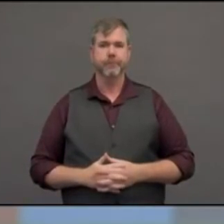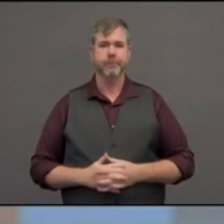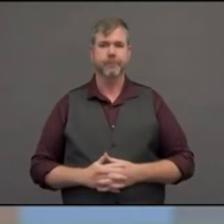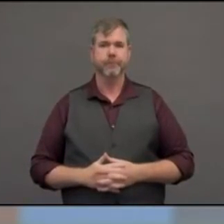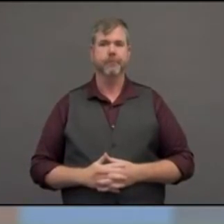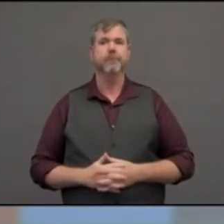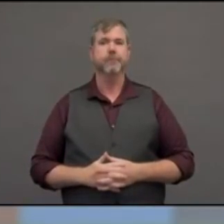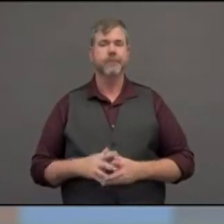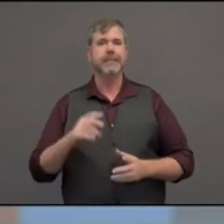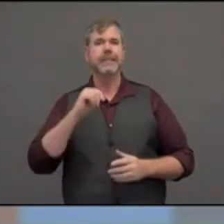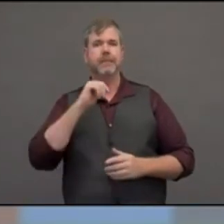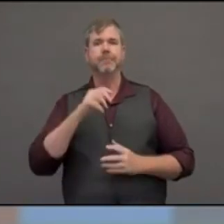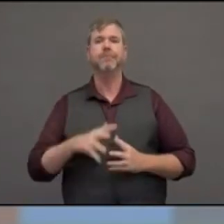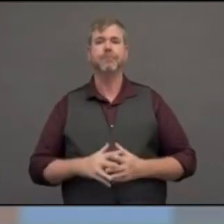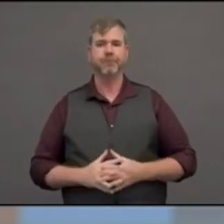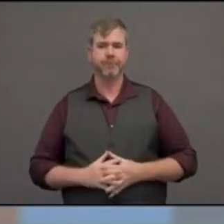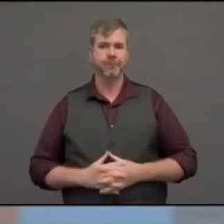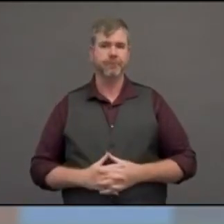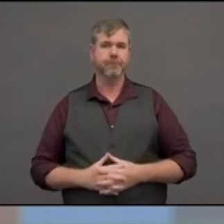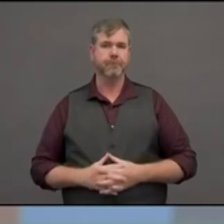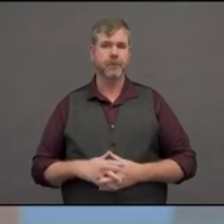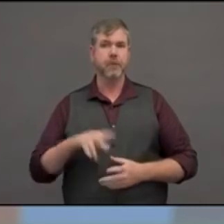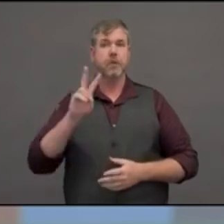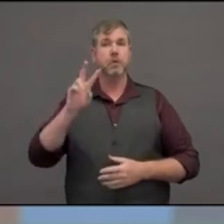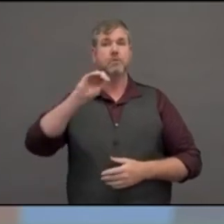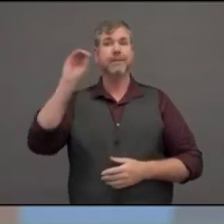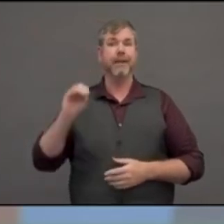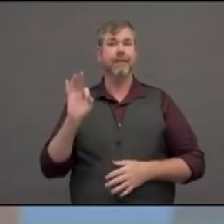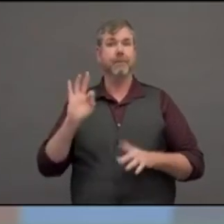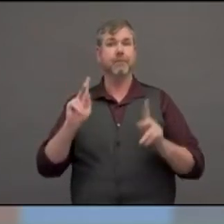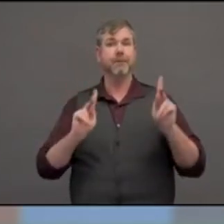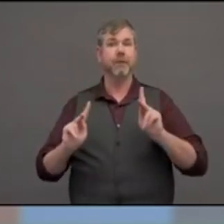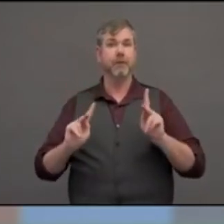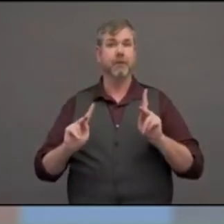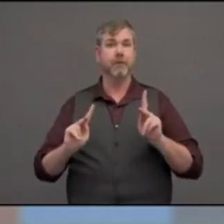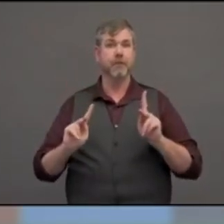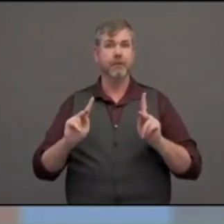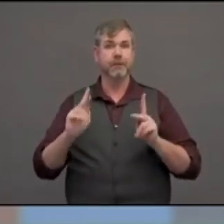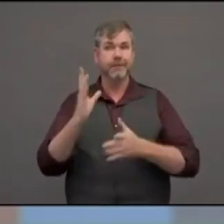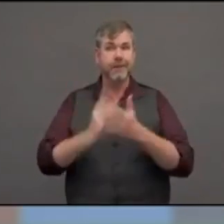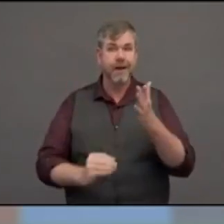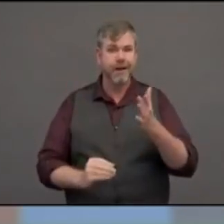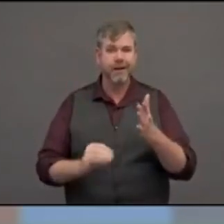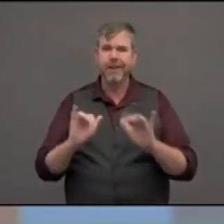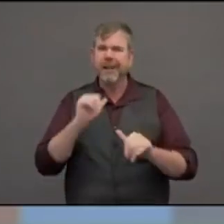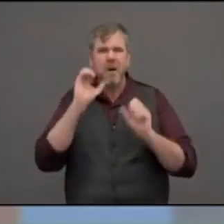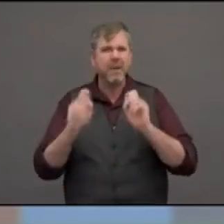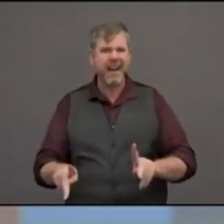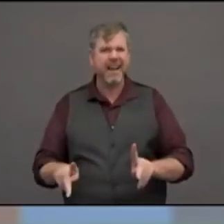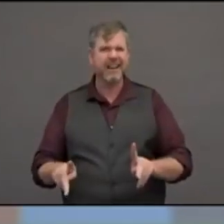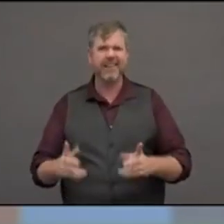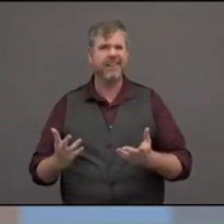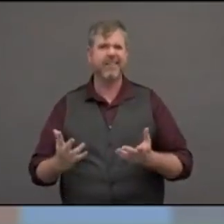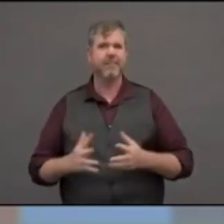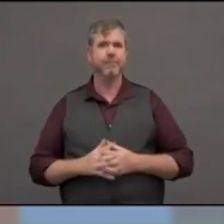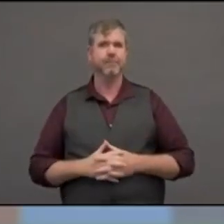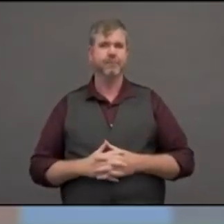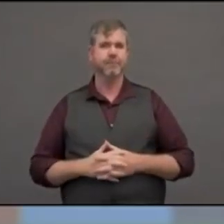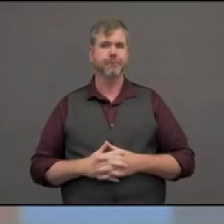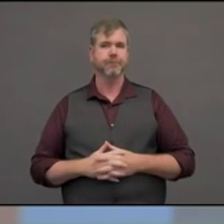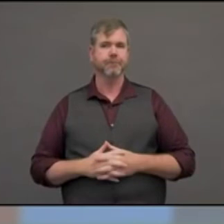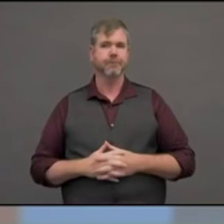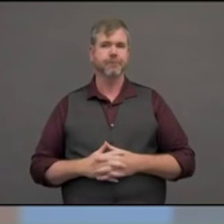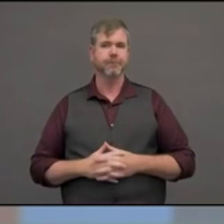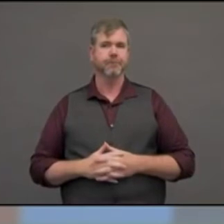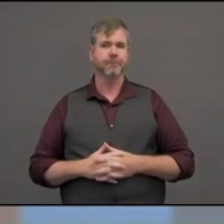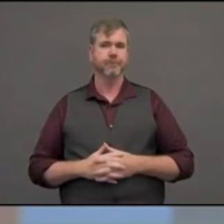of the population dying. Neither should you or anybody here. That's not okay. This is not a virus that